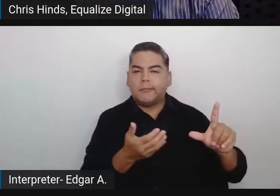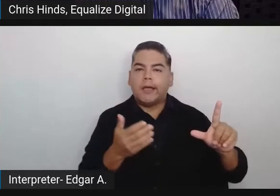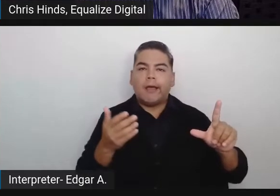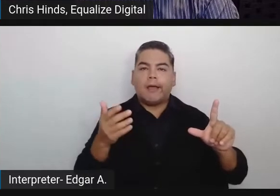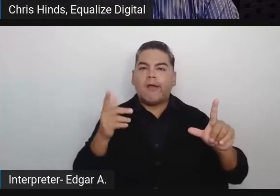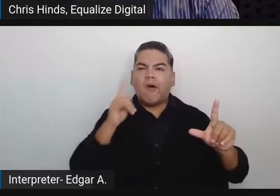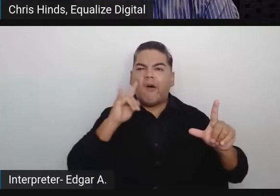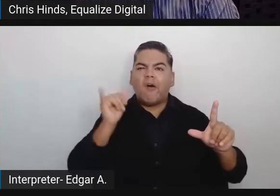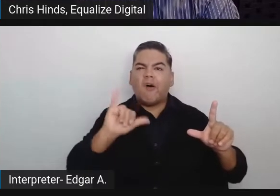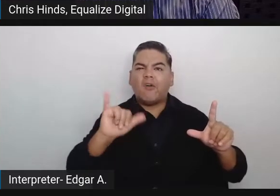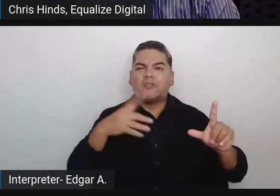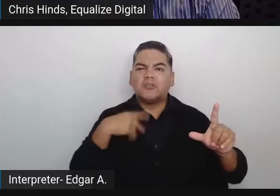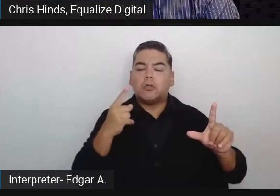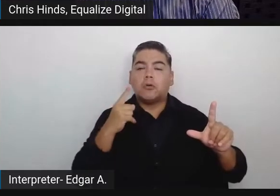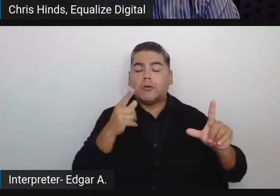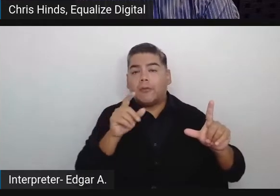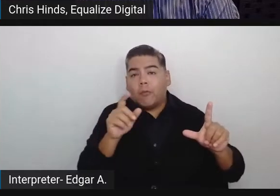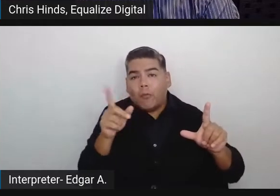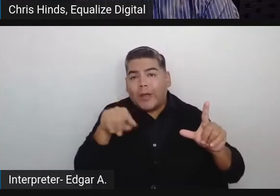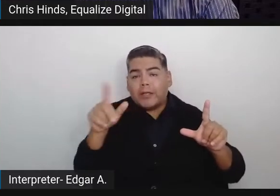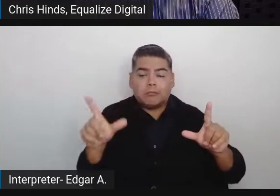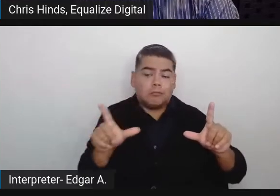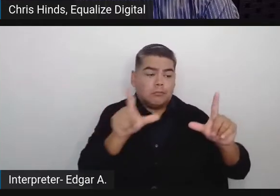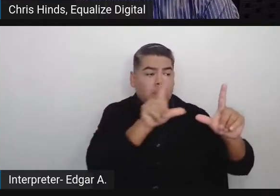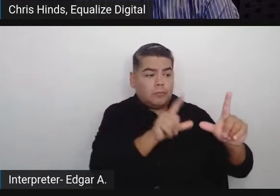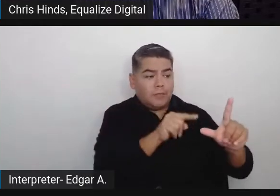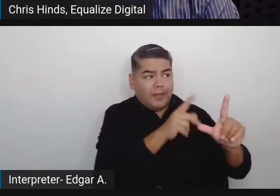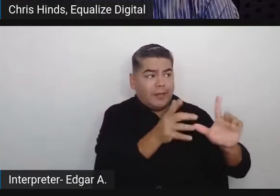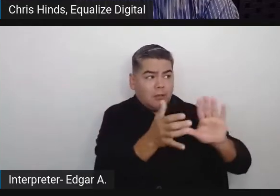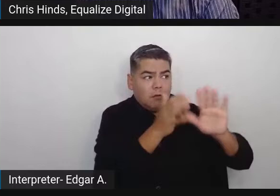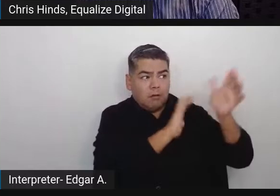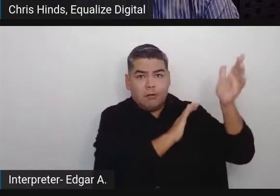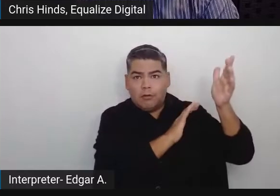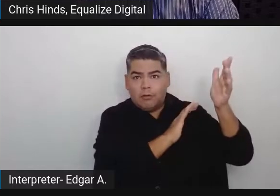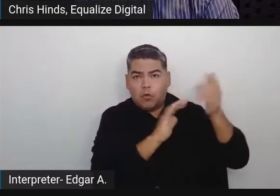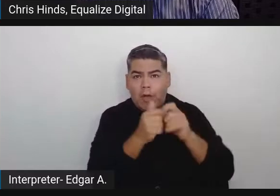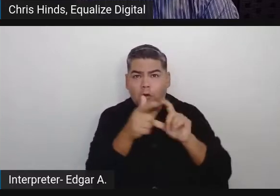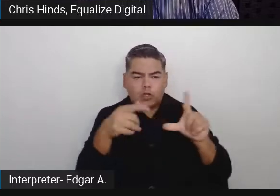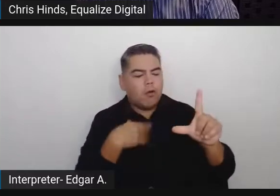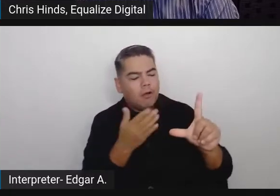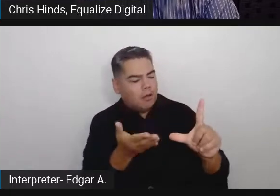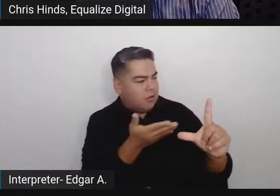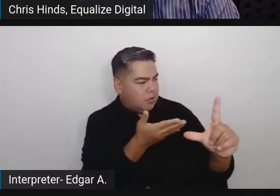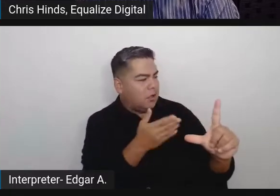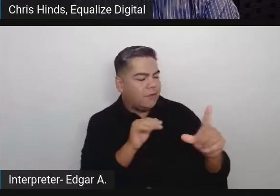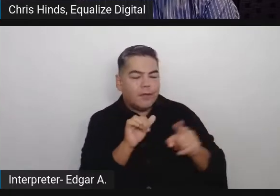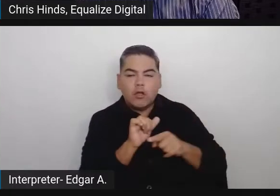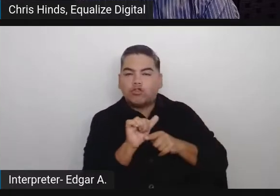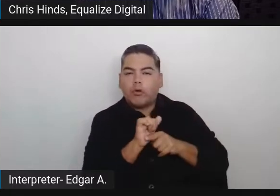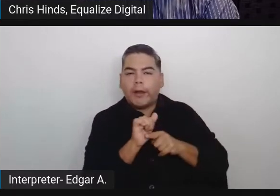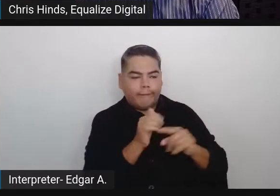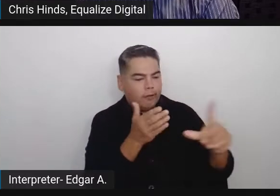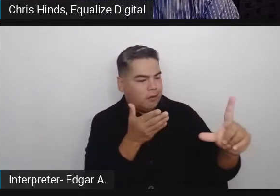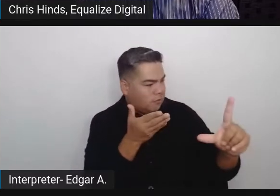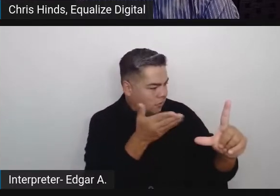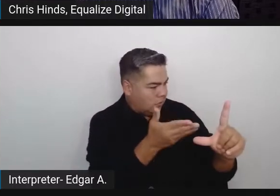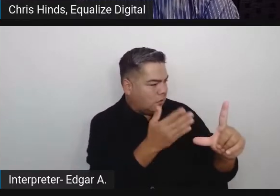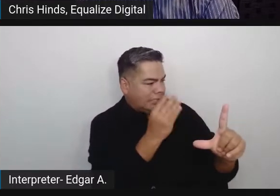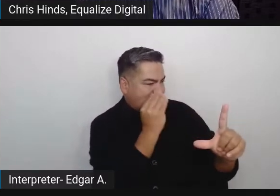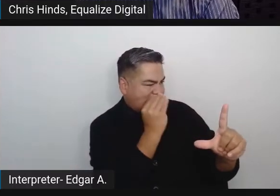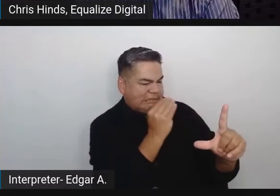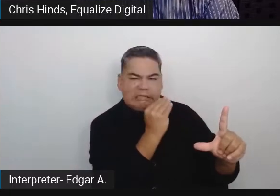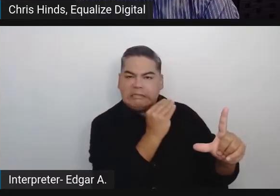ability to mess things up, for lack of a better way of putting it. So how do you handle training the client and making sure that training is